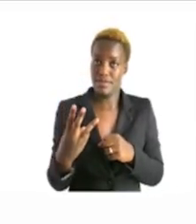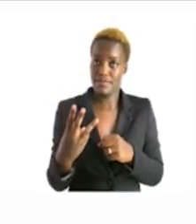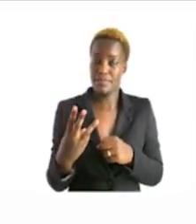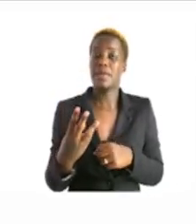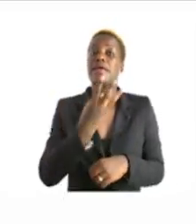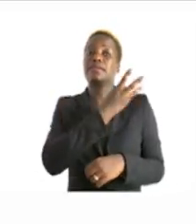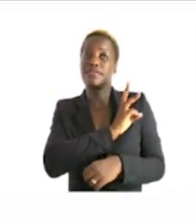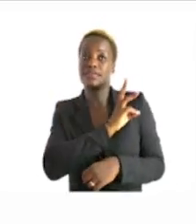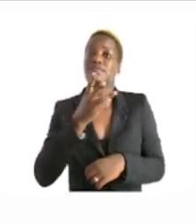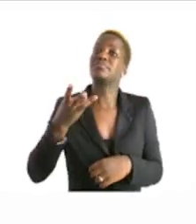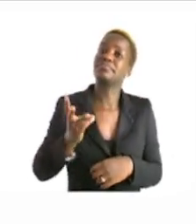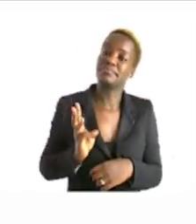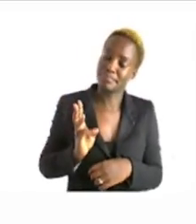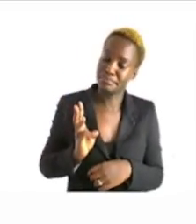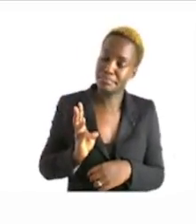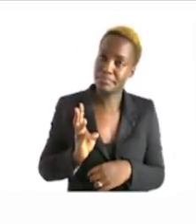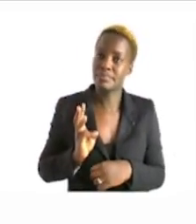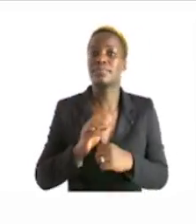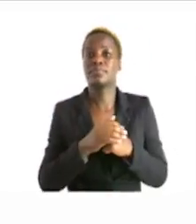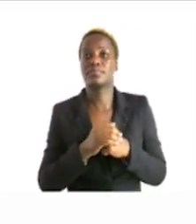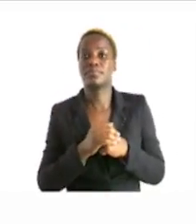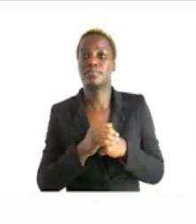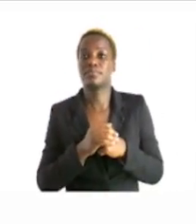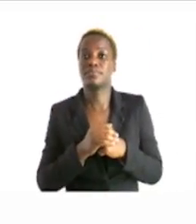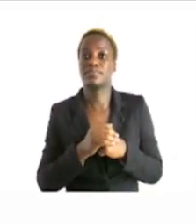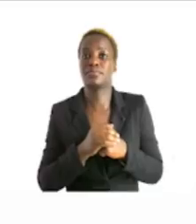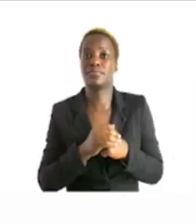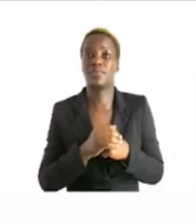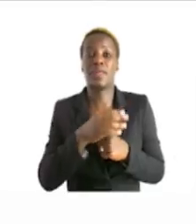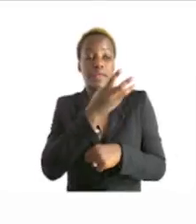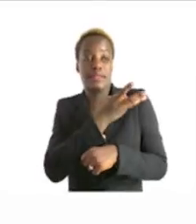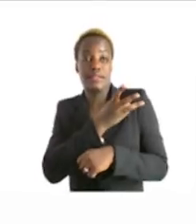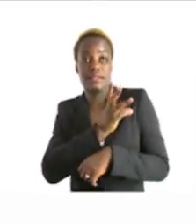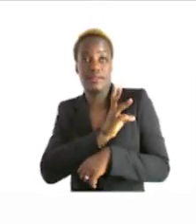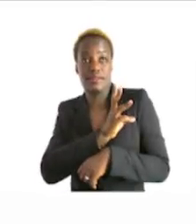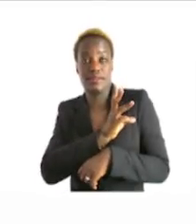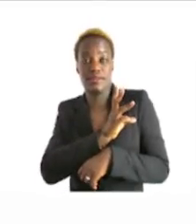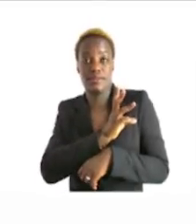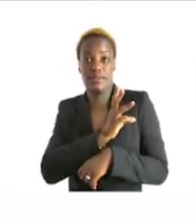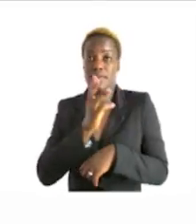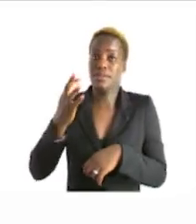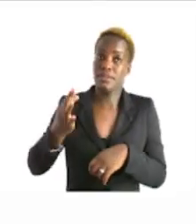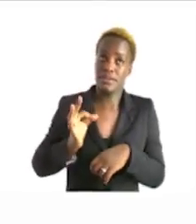66 brilliant how about we add another three again 69 that is